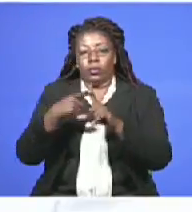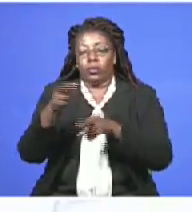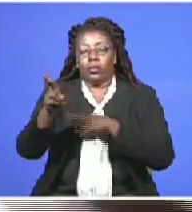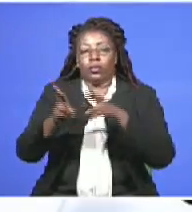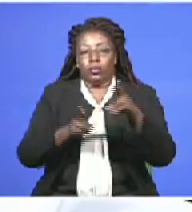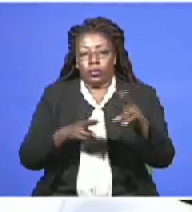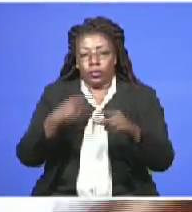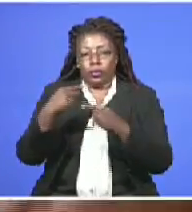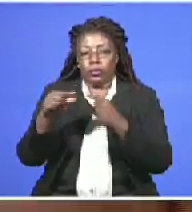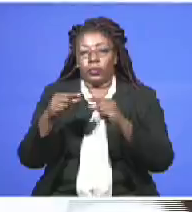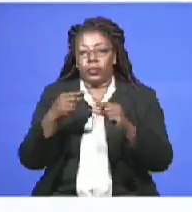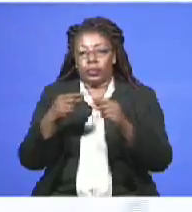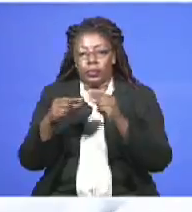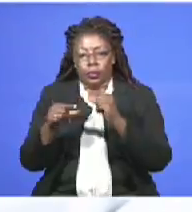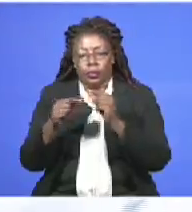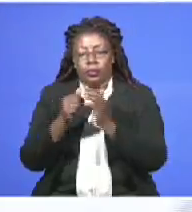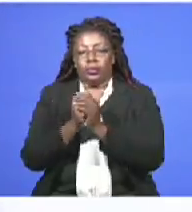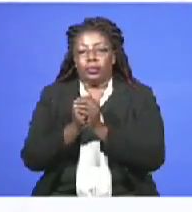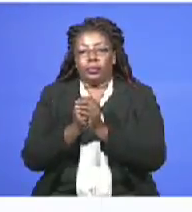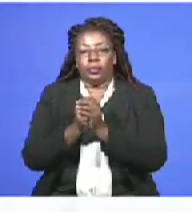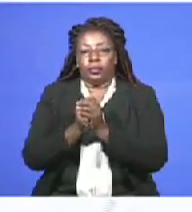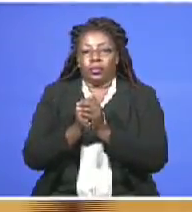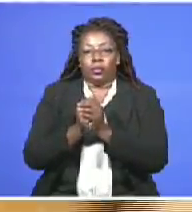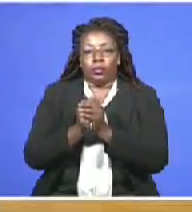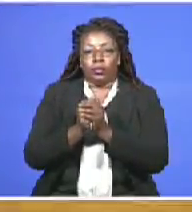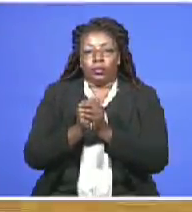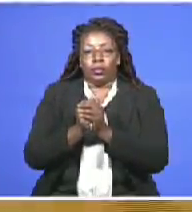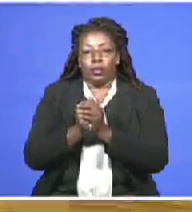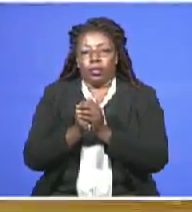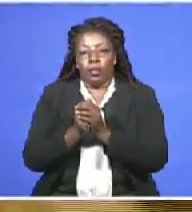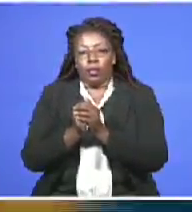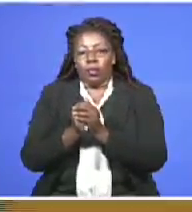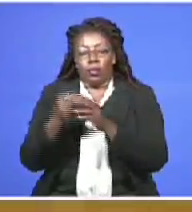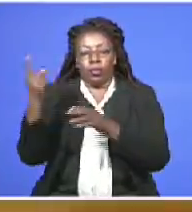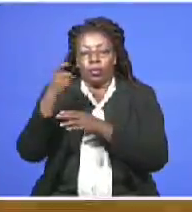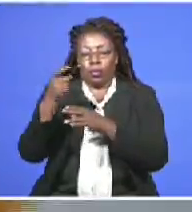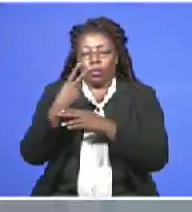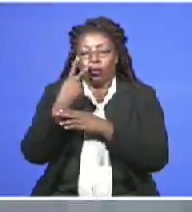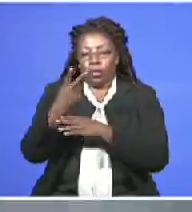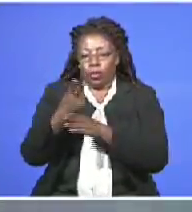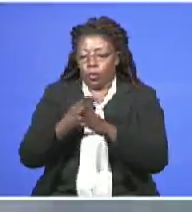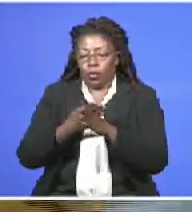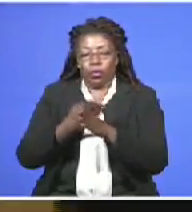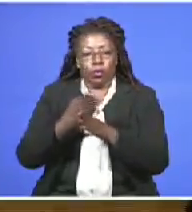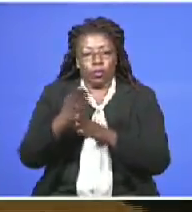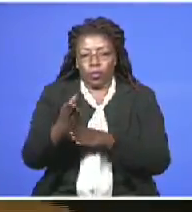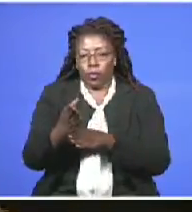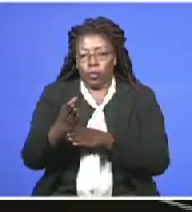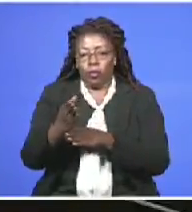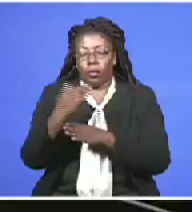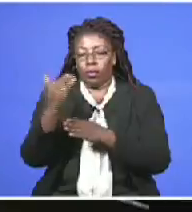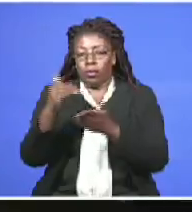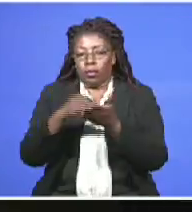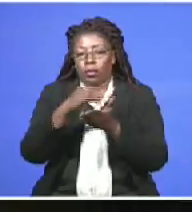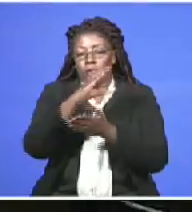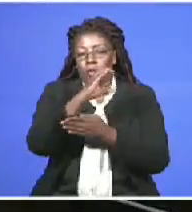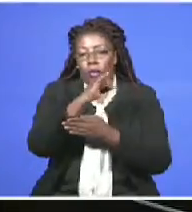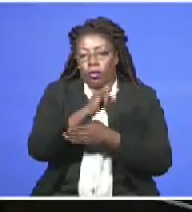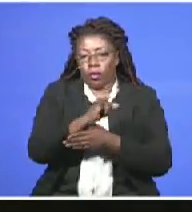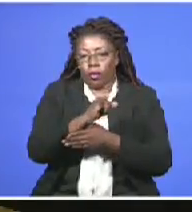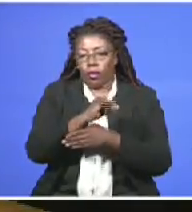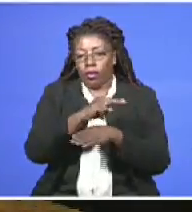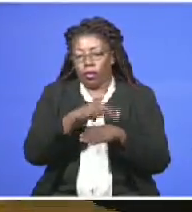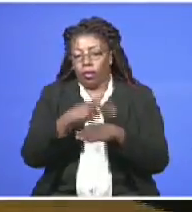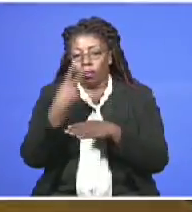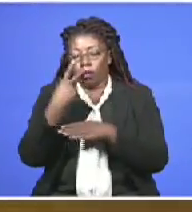the game. I mean, we just almost lost a good game. We went 2 straight championship, played in CI tournament to feel out the Nassau team, see how